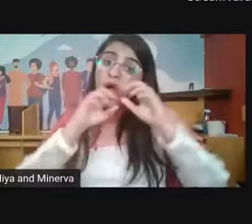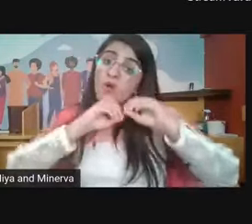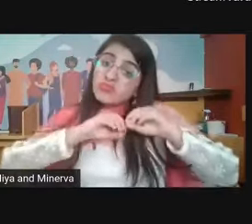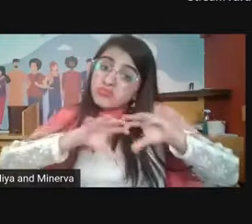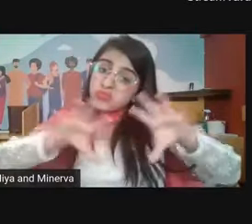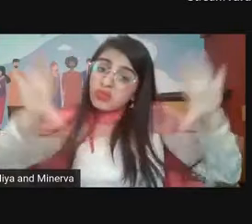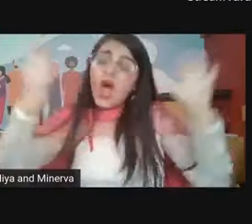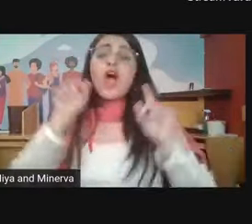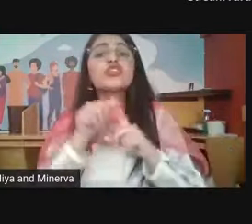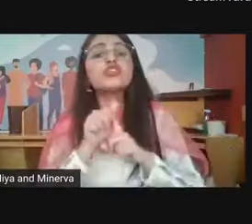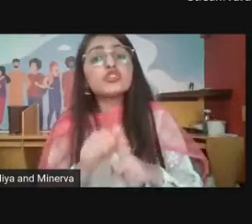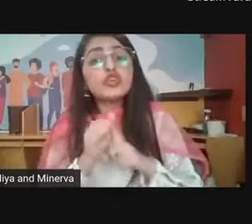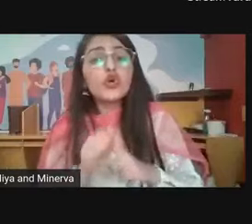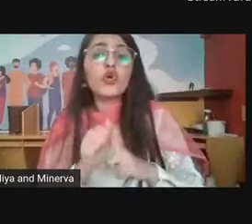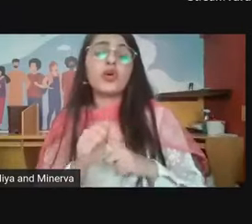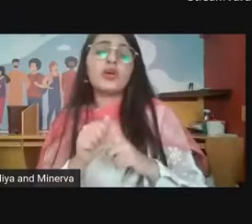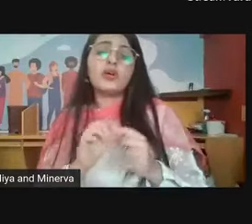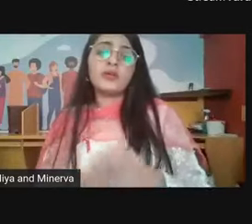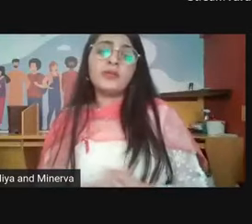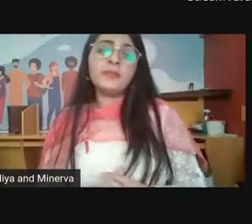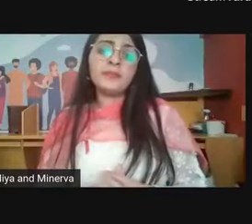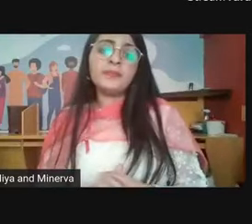about it more. We should